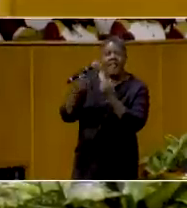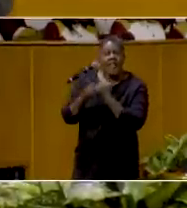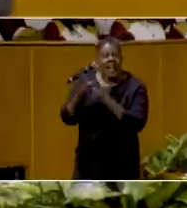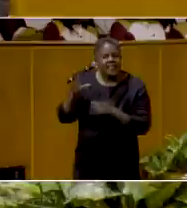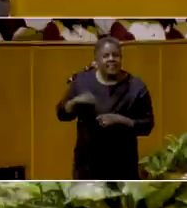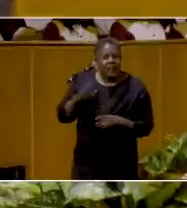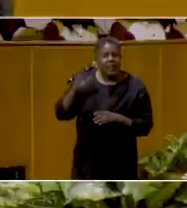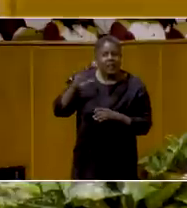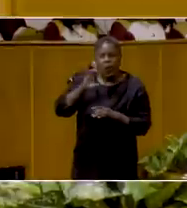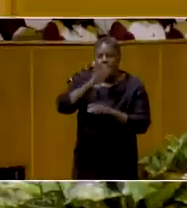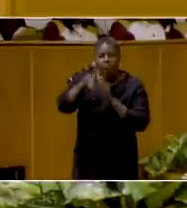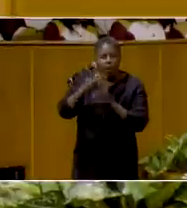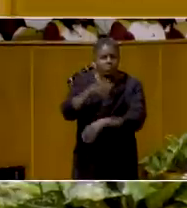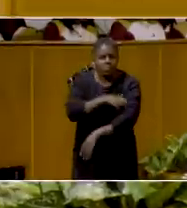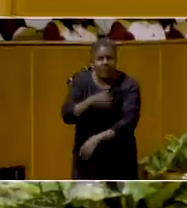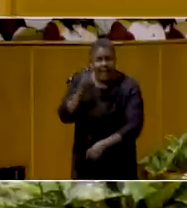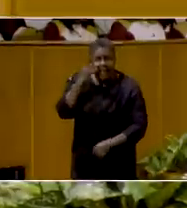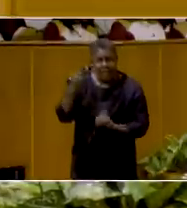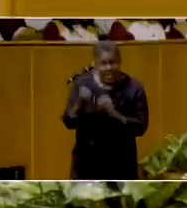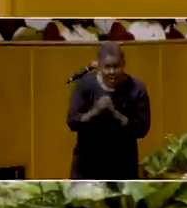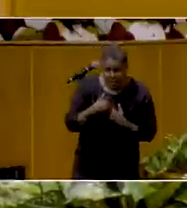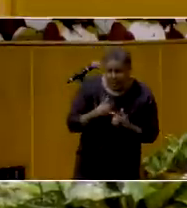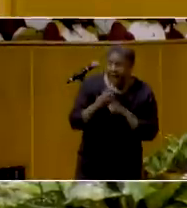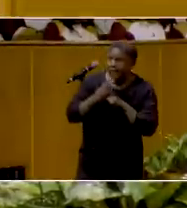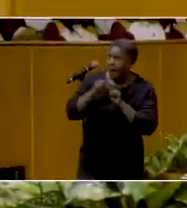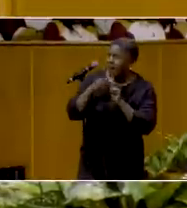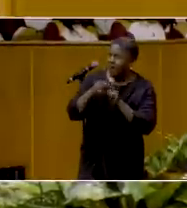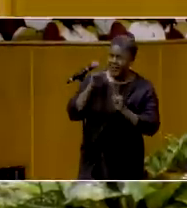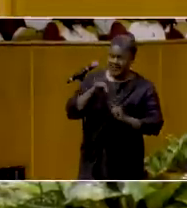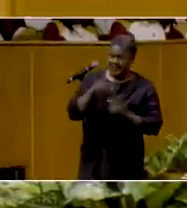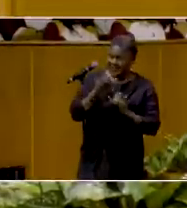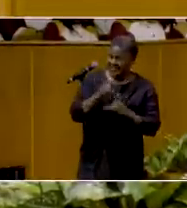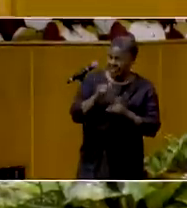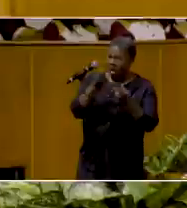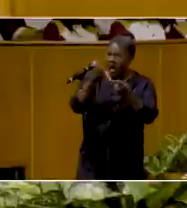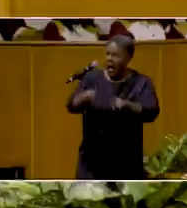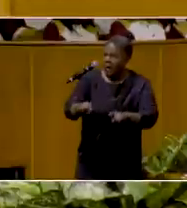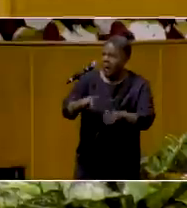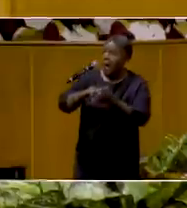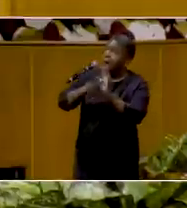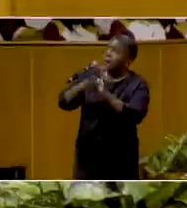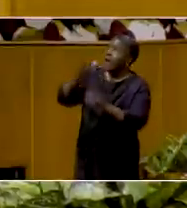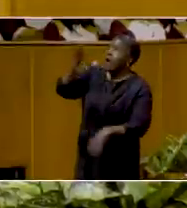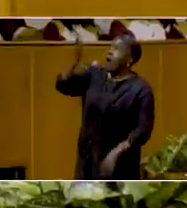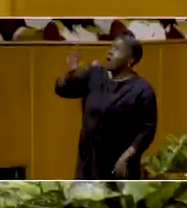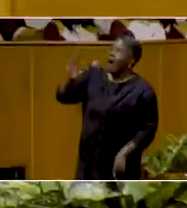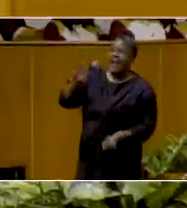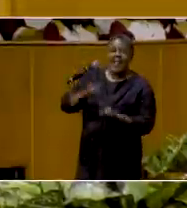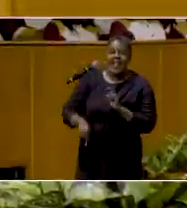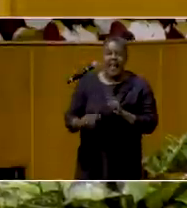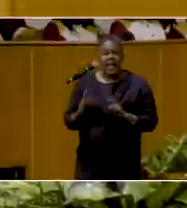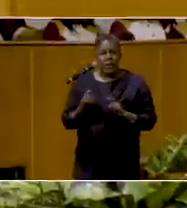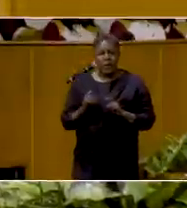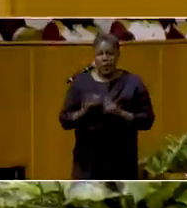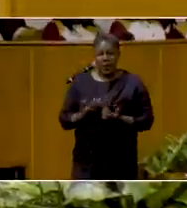and cares about me and this still happens, that must mean God can't do anything about it.